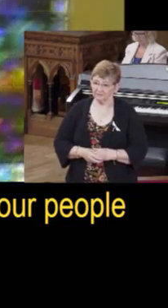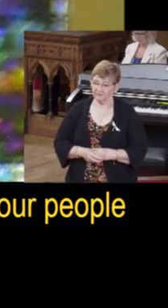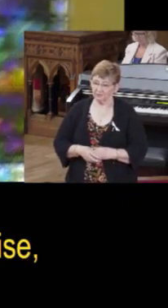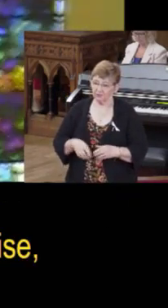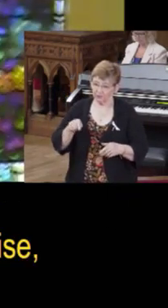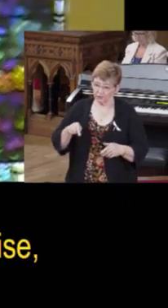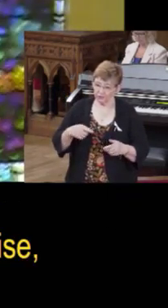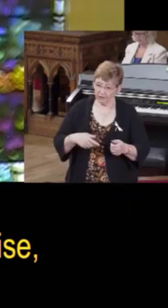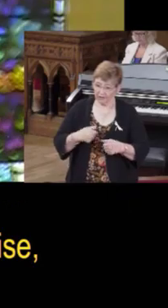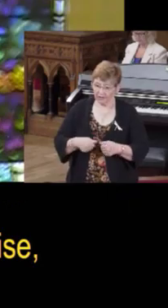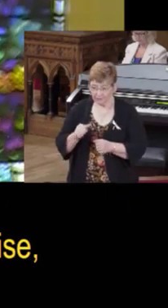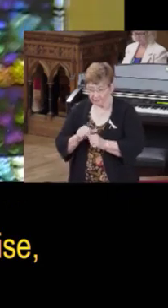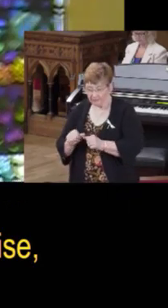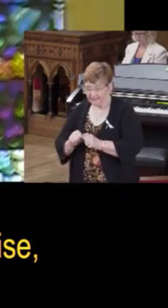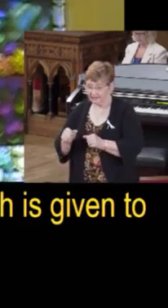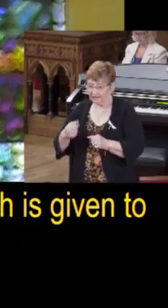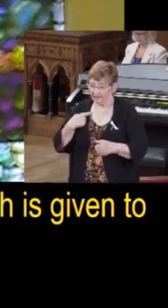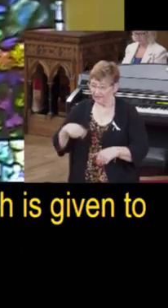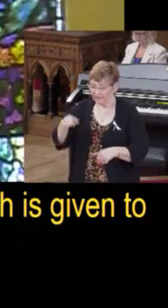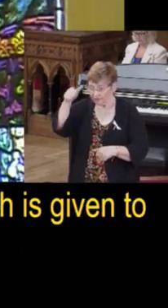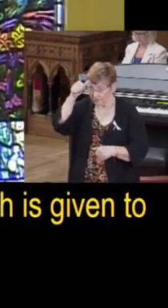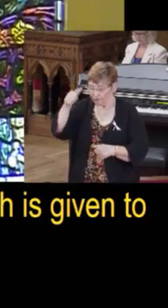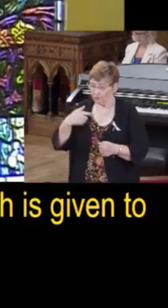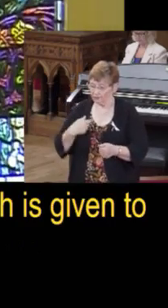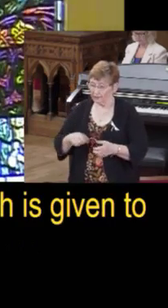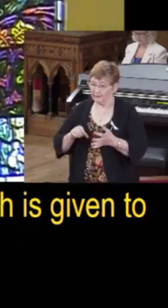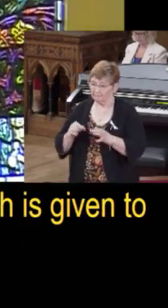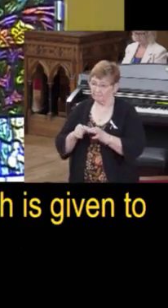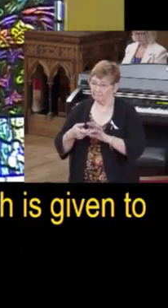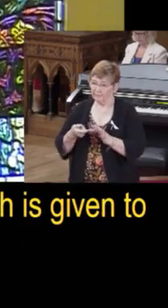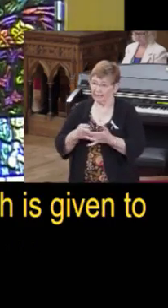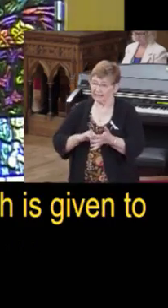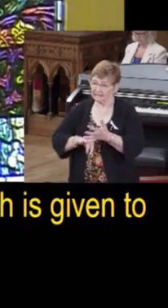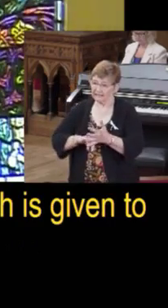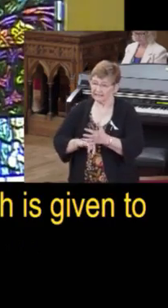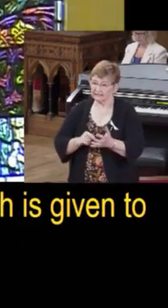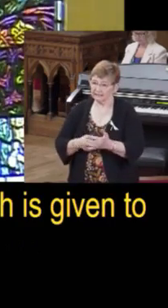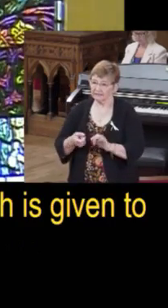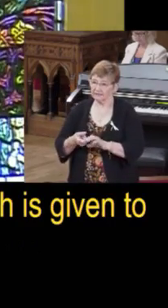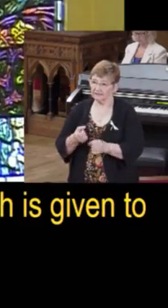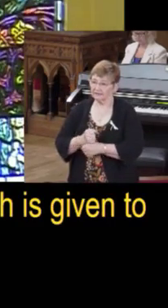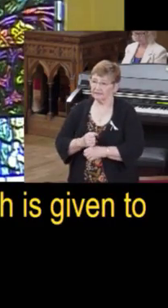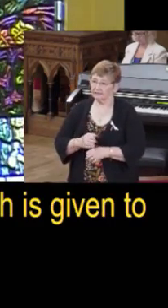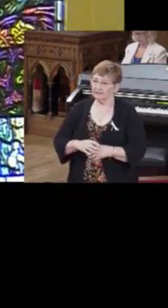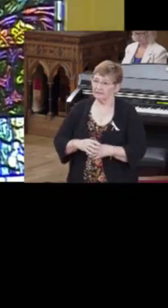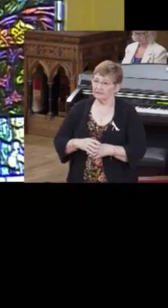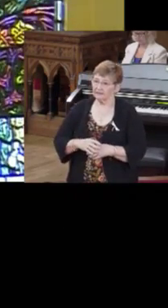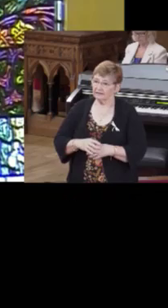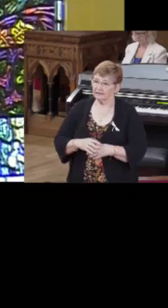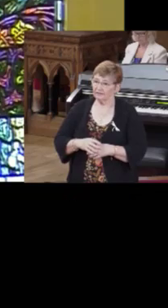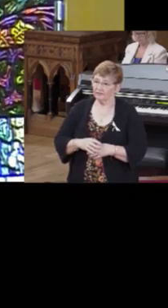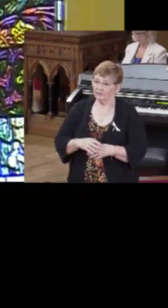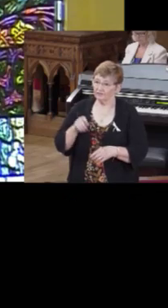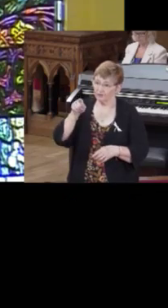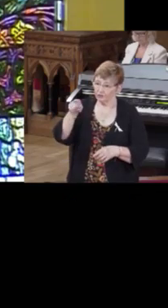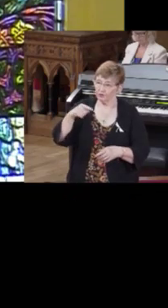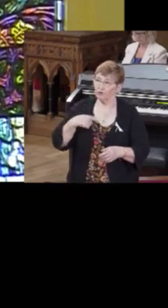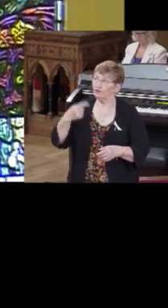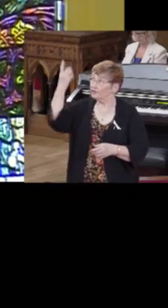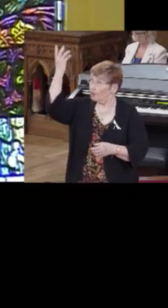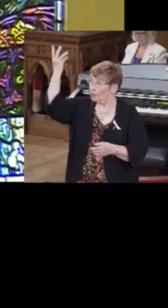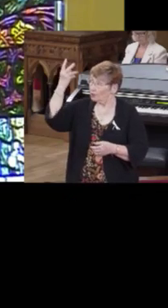You are worthy of all the praise, adoration, and blessing which is given to you, for you are the